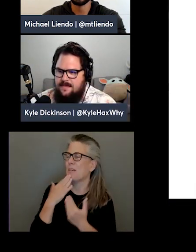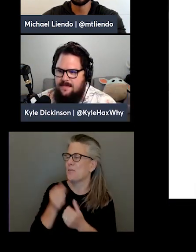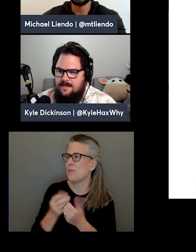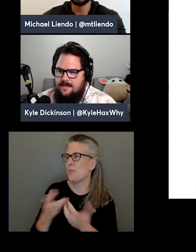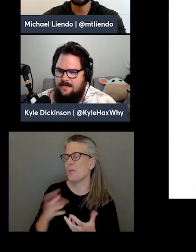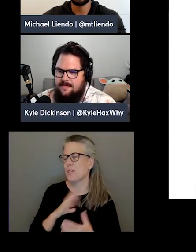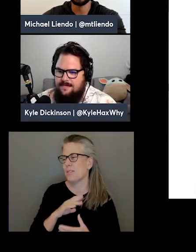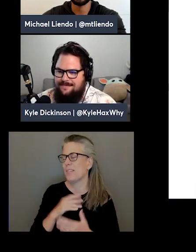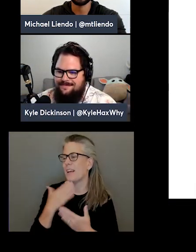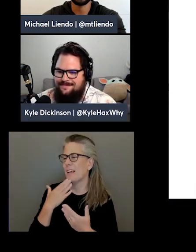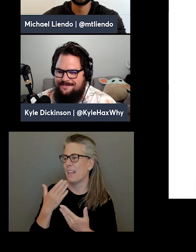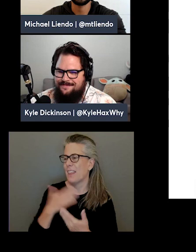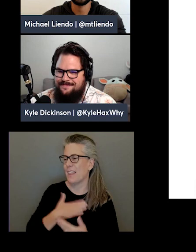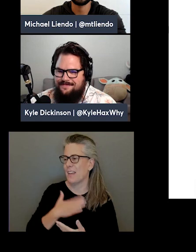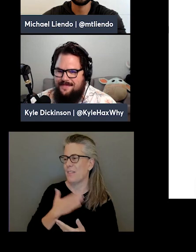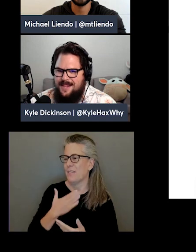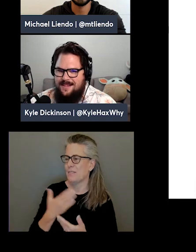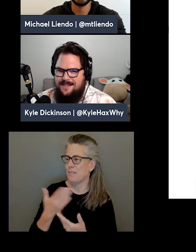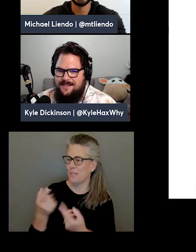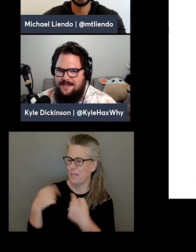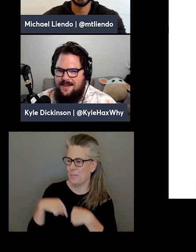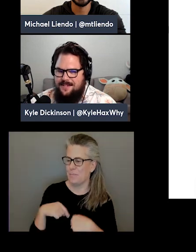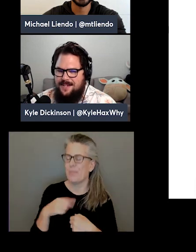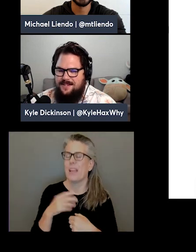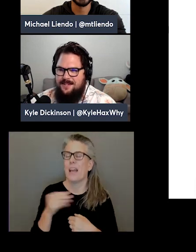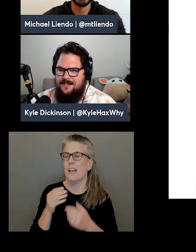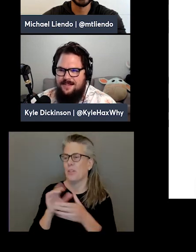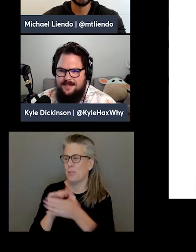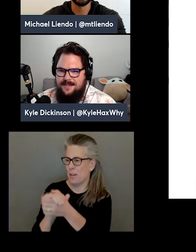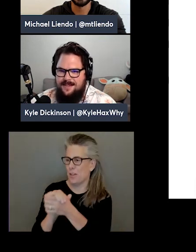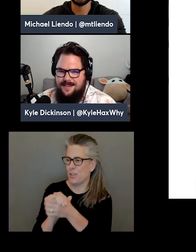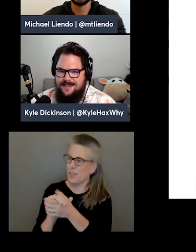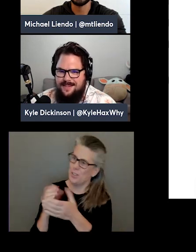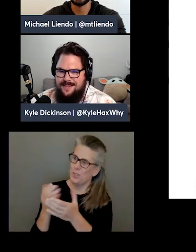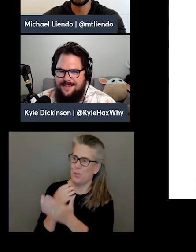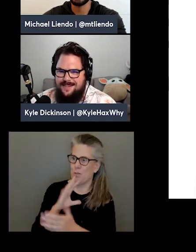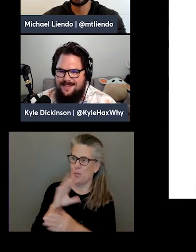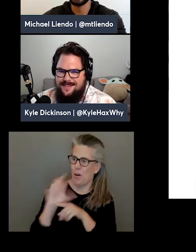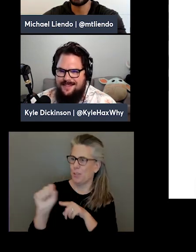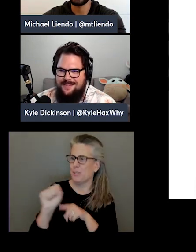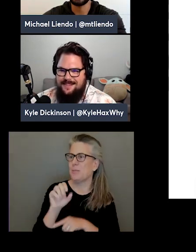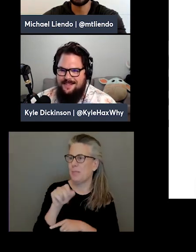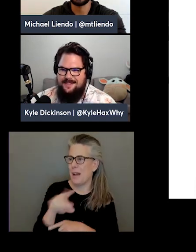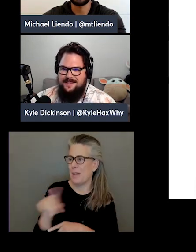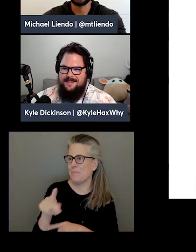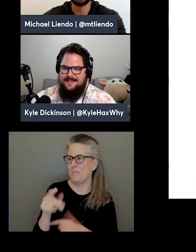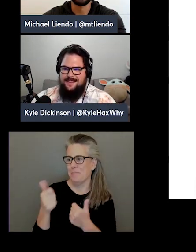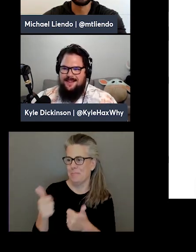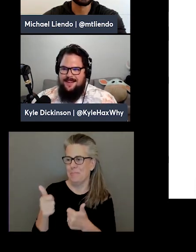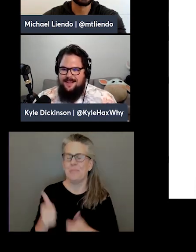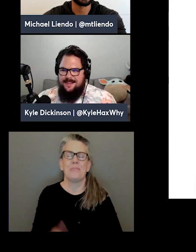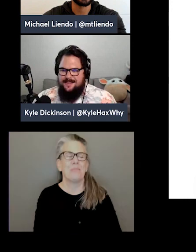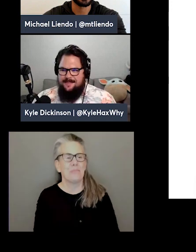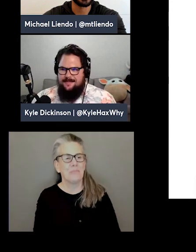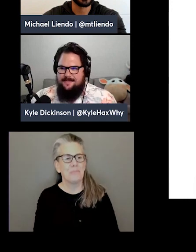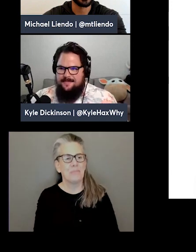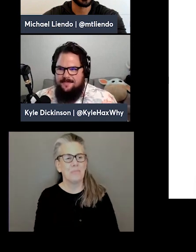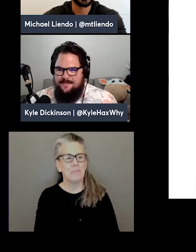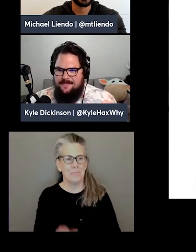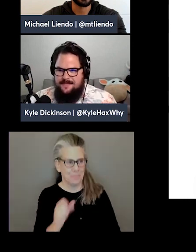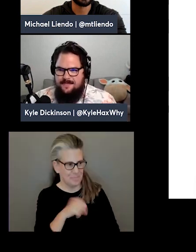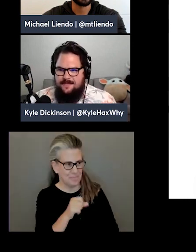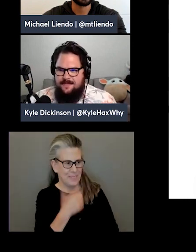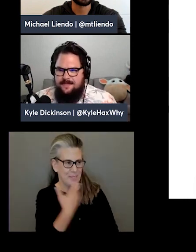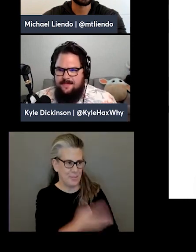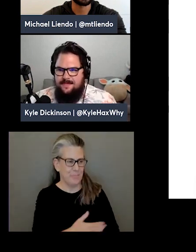once again, congratulations on the app. Such a great thing. Congratulations. Congrats. Thank you guys. Yeah. All right. Well, that's going to do it for this